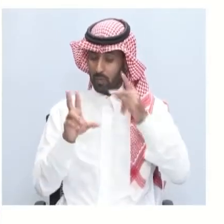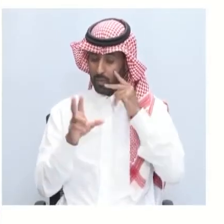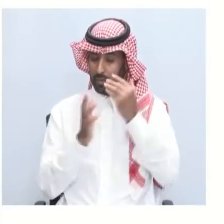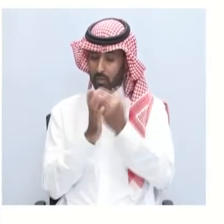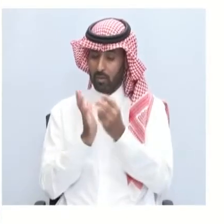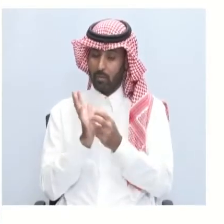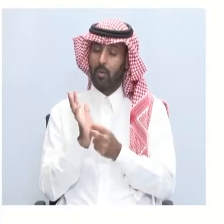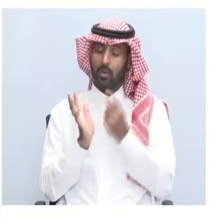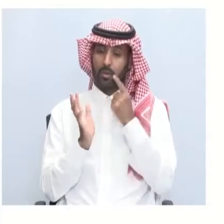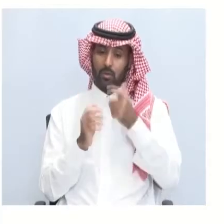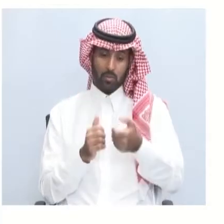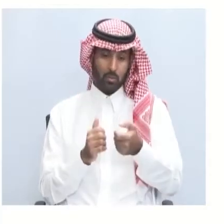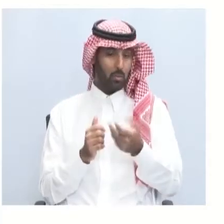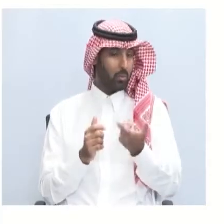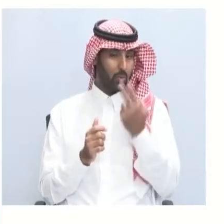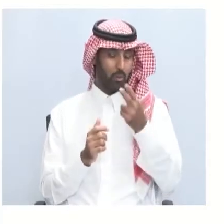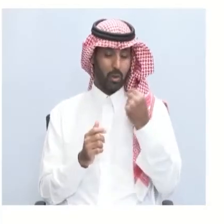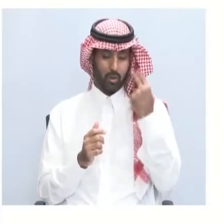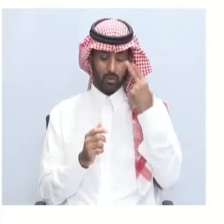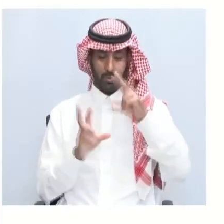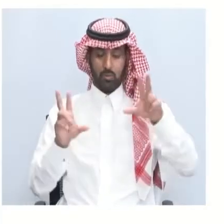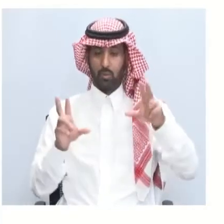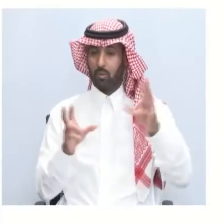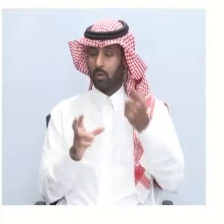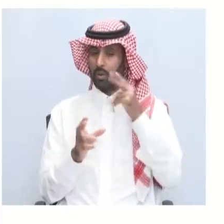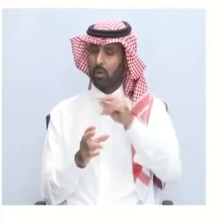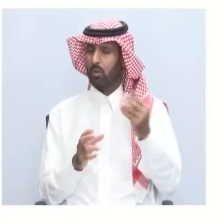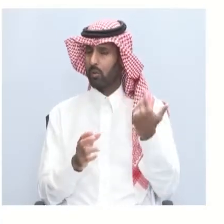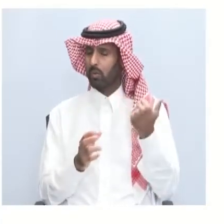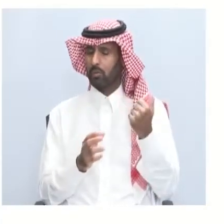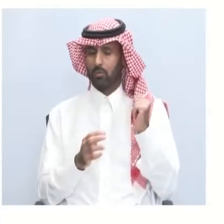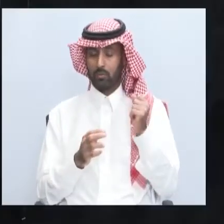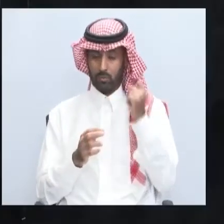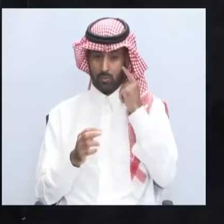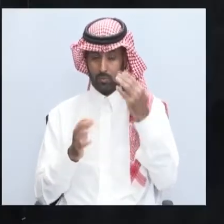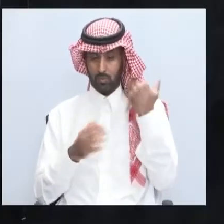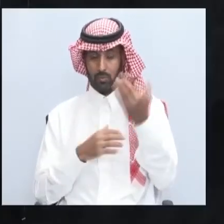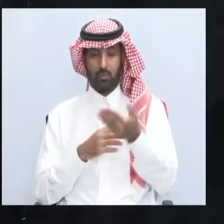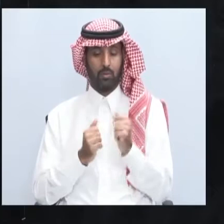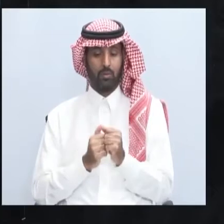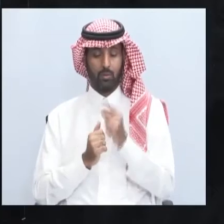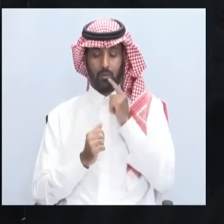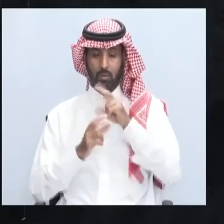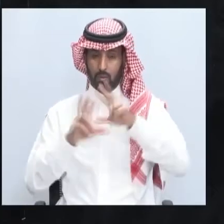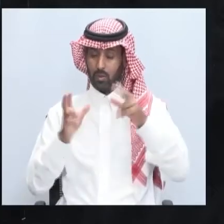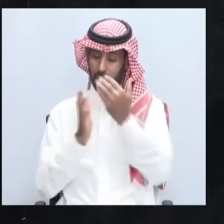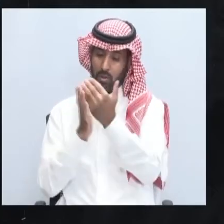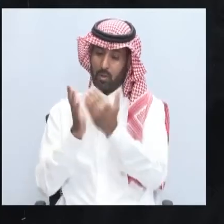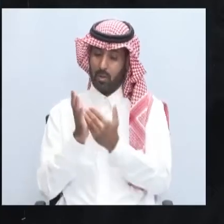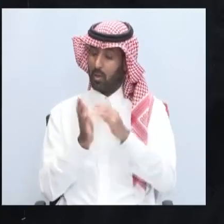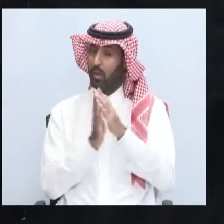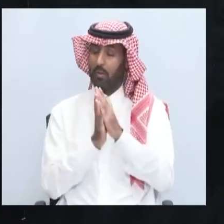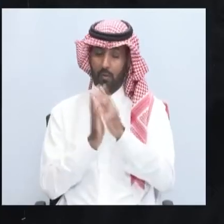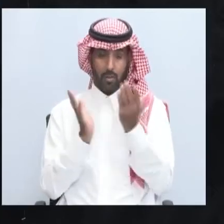program do you like to watch? Give some examples. And if you can notice that the theme of this